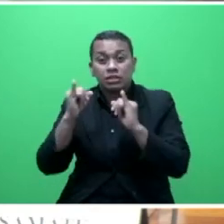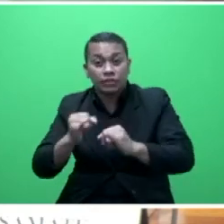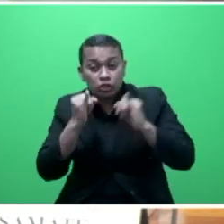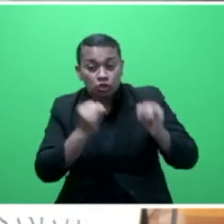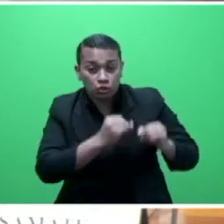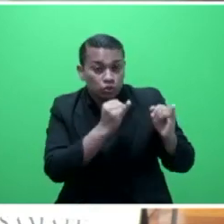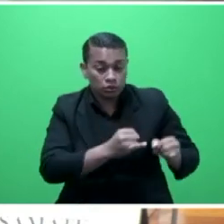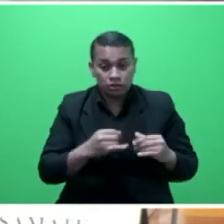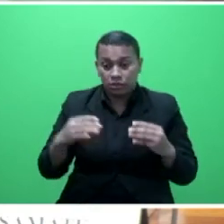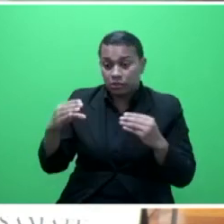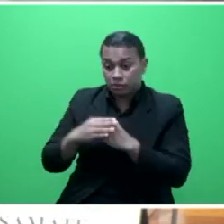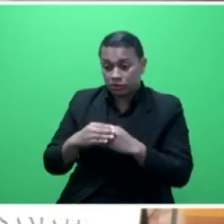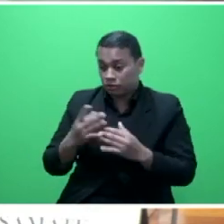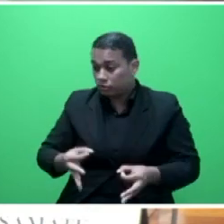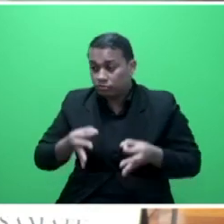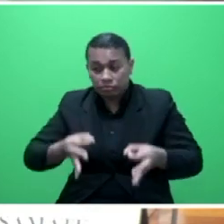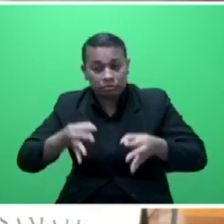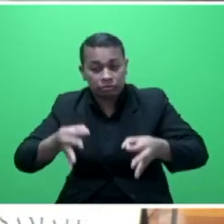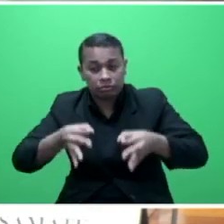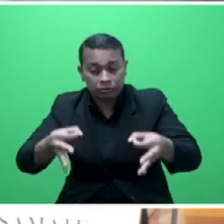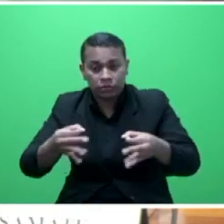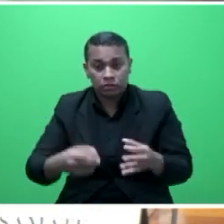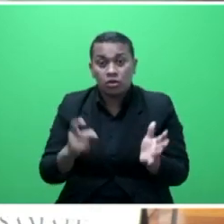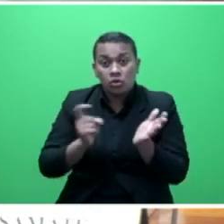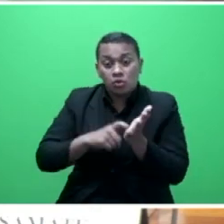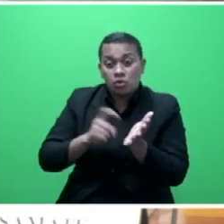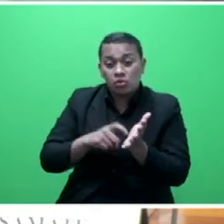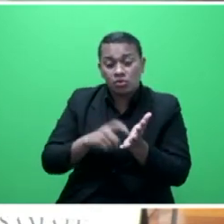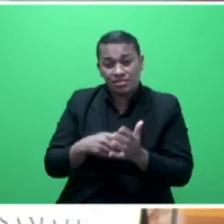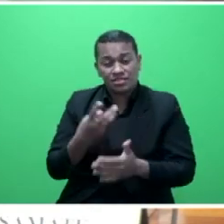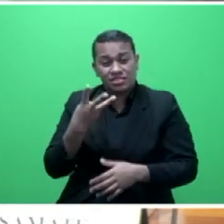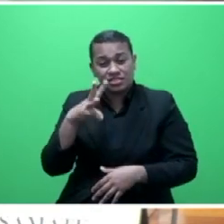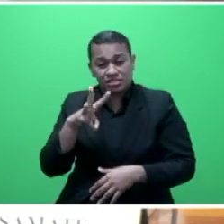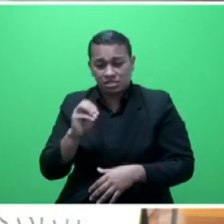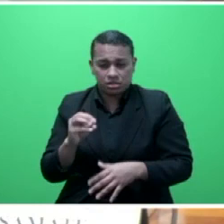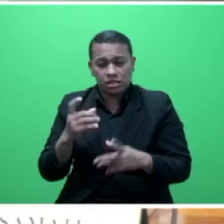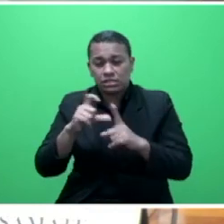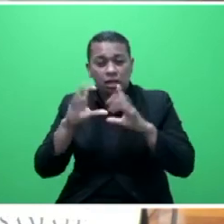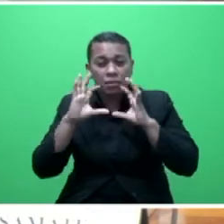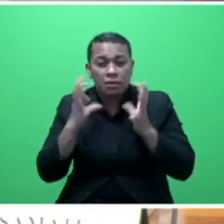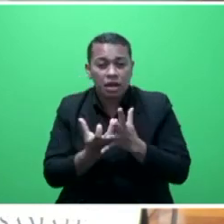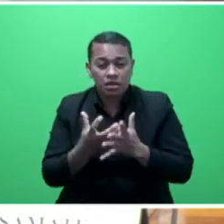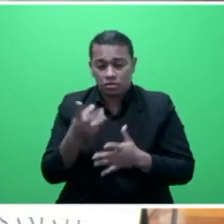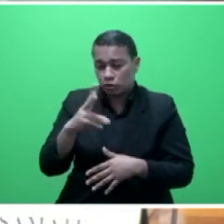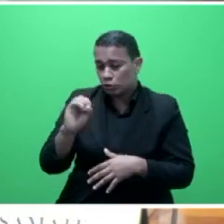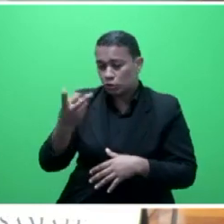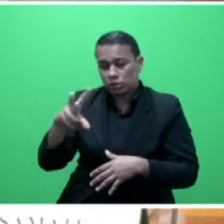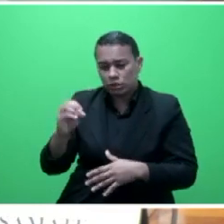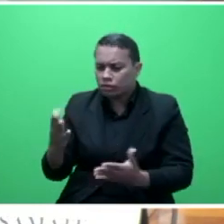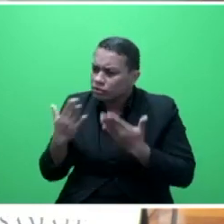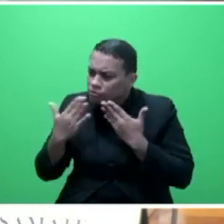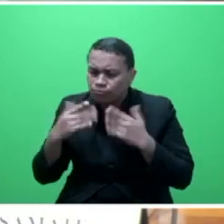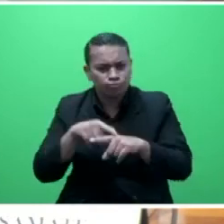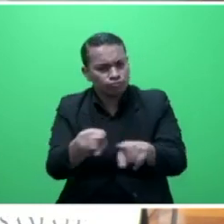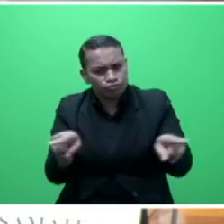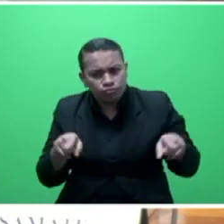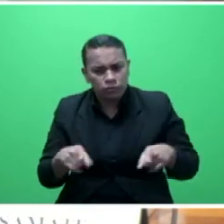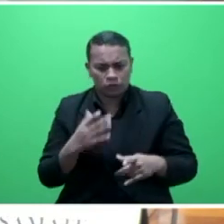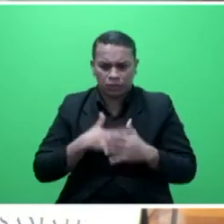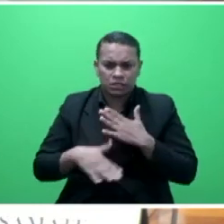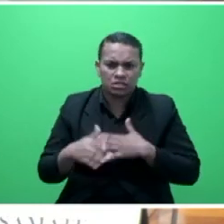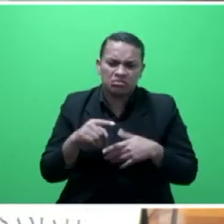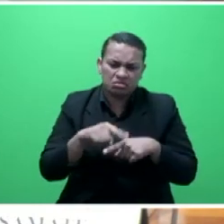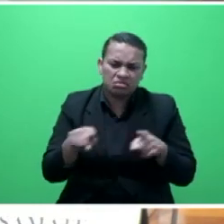deferments until 31 December 2020. And we're grateful for flexibility they've granted the families and businesses still bearing the worst of the economic